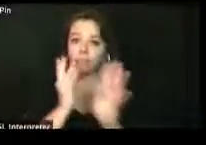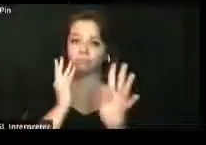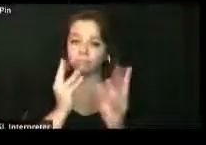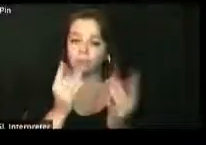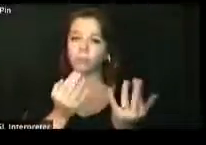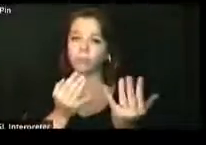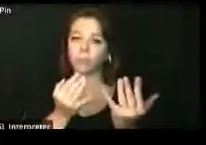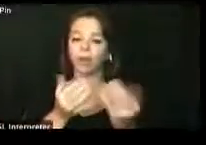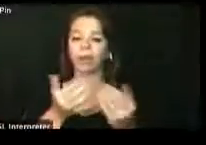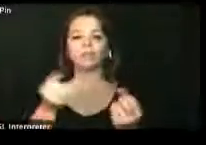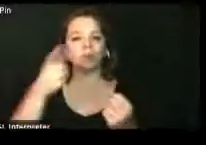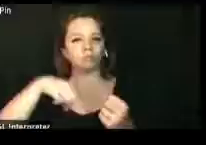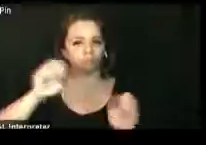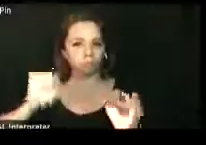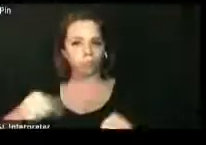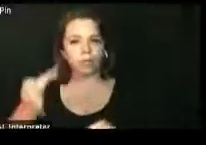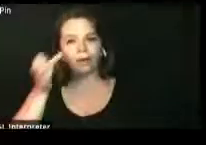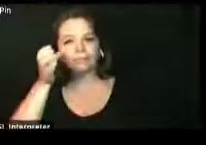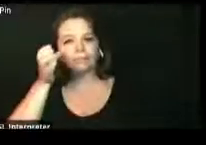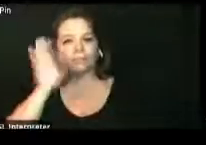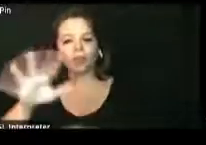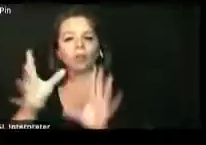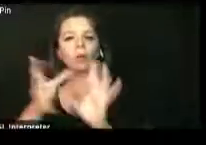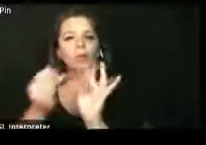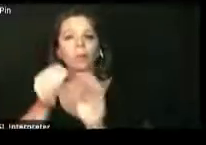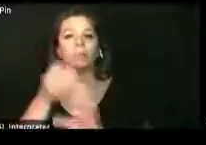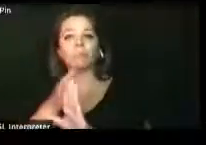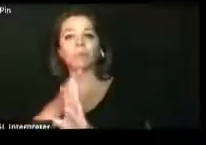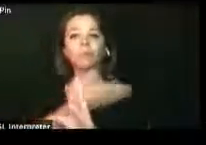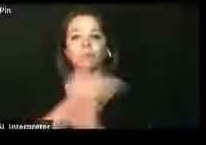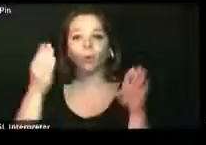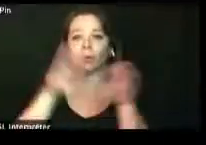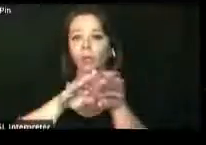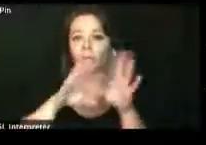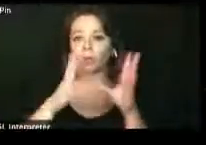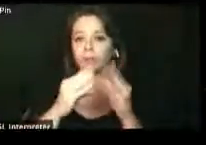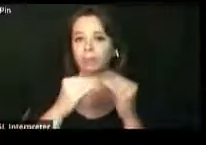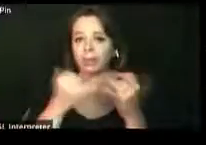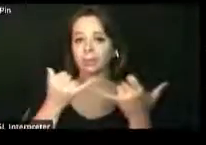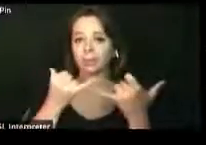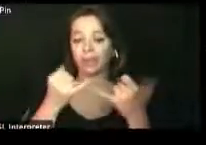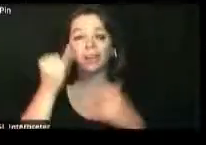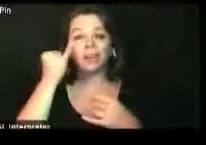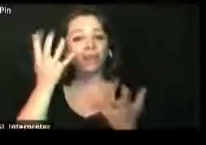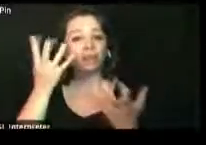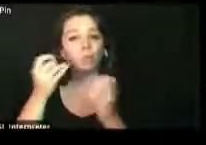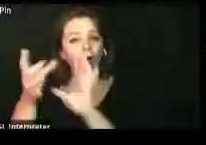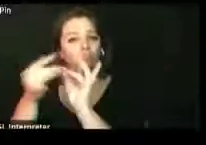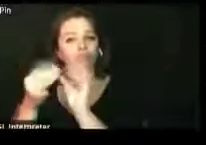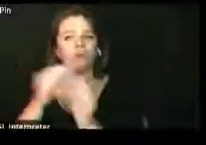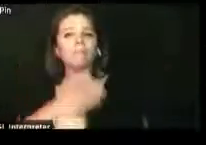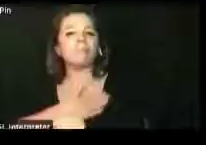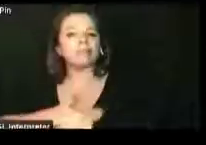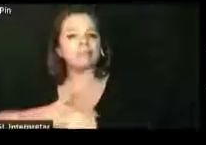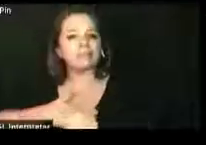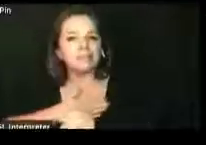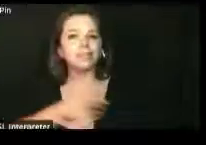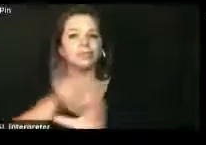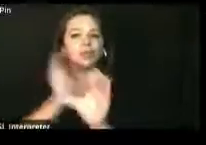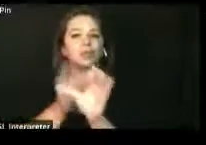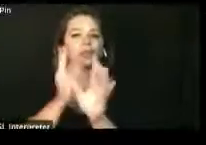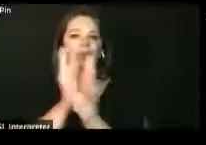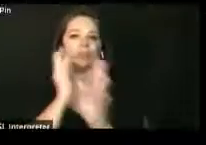input before adjourning for the day. We want your input. Please get in the queue so we can listen to it before this